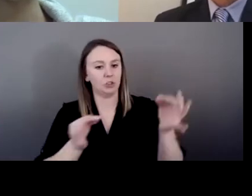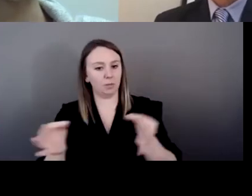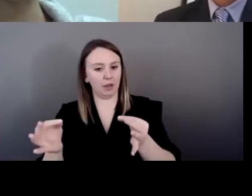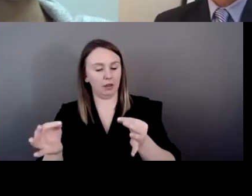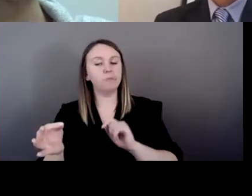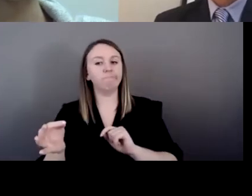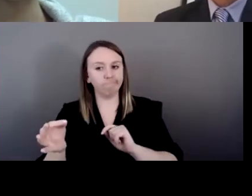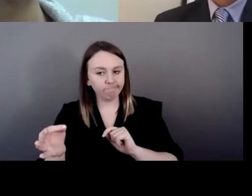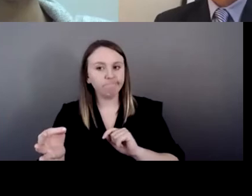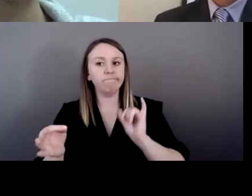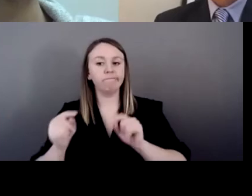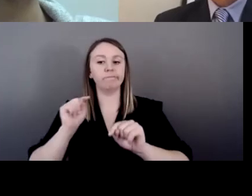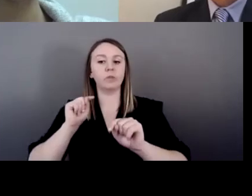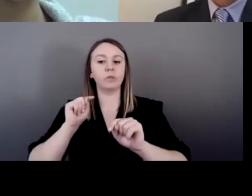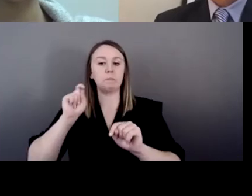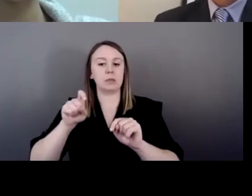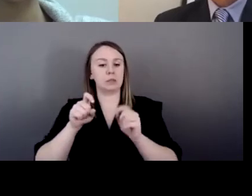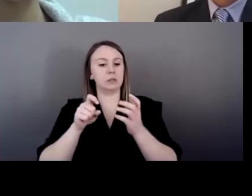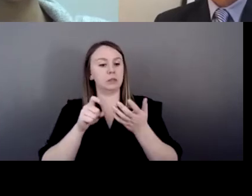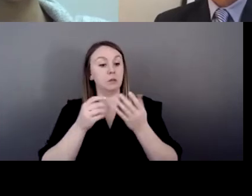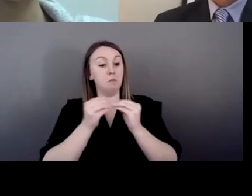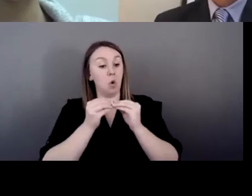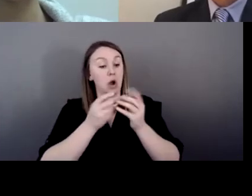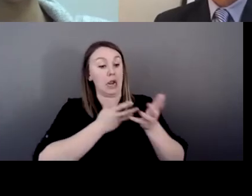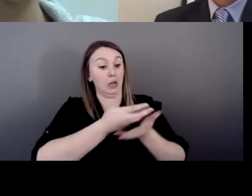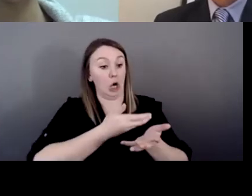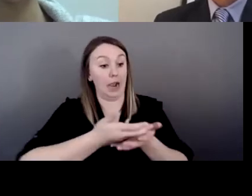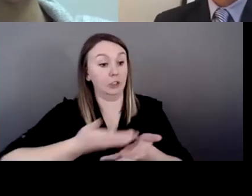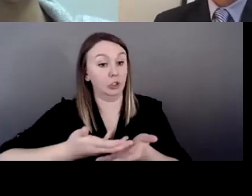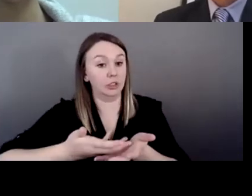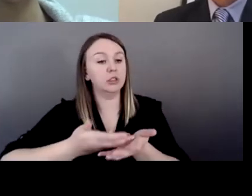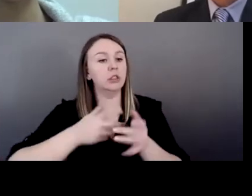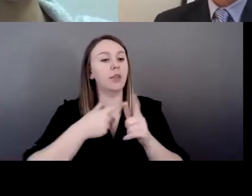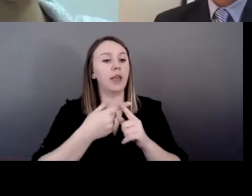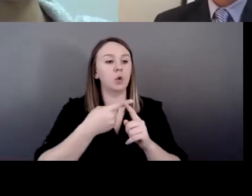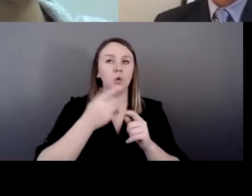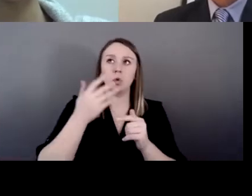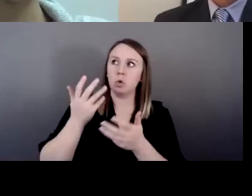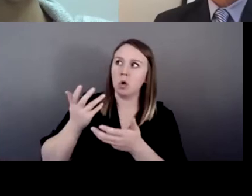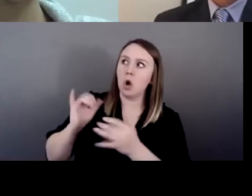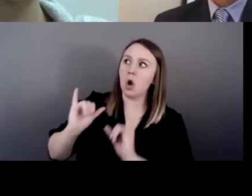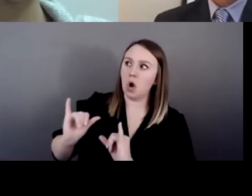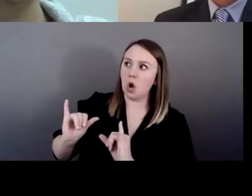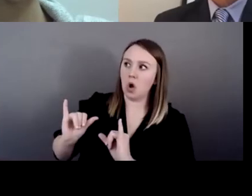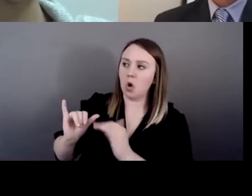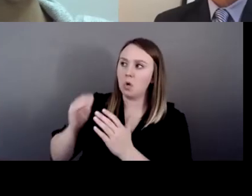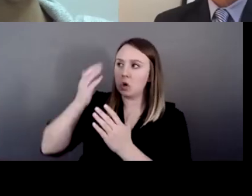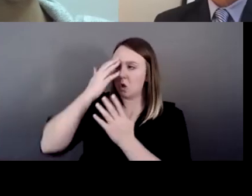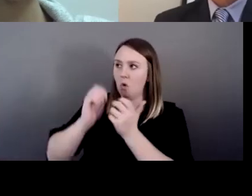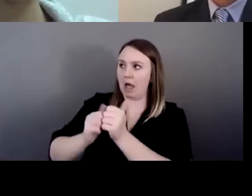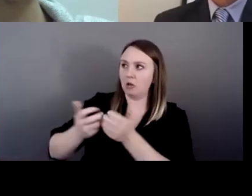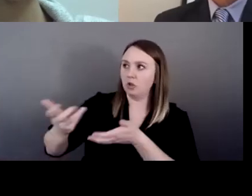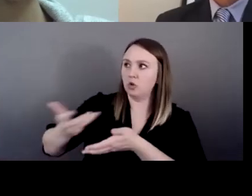have, the more predictability there is. You have more points to really think about how to make decisions, right?